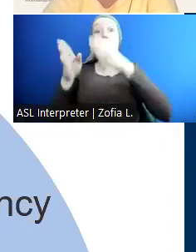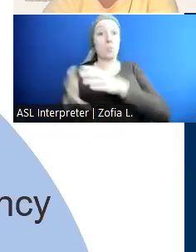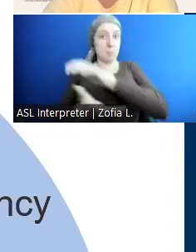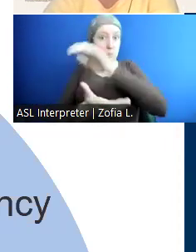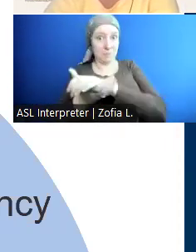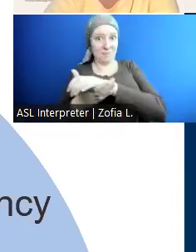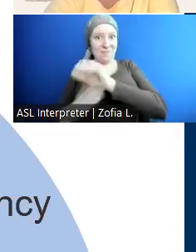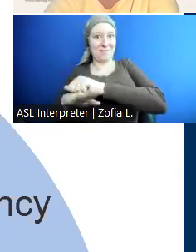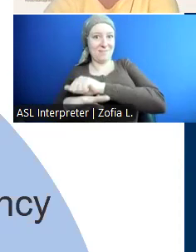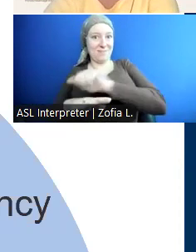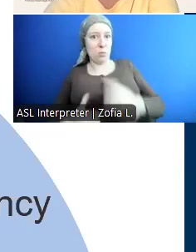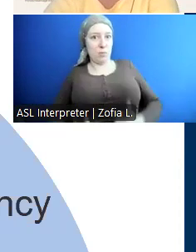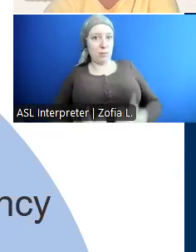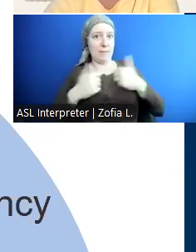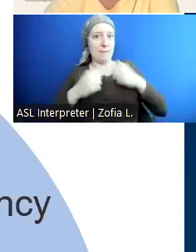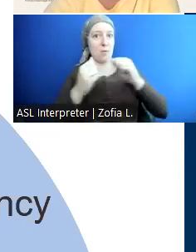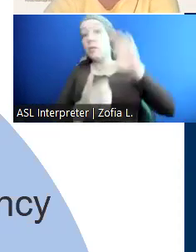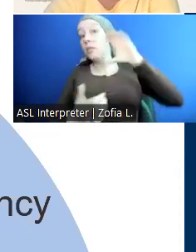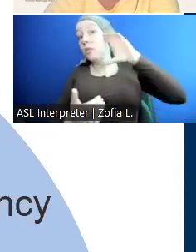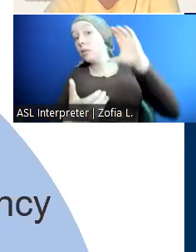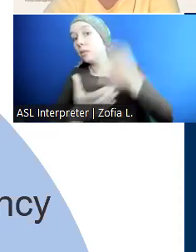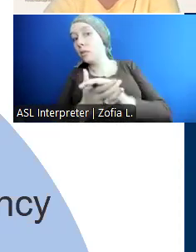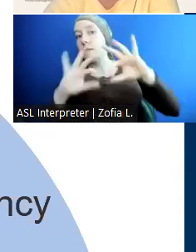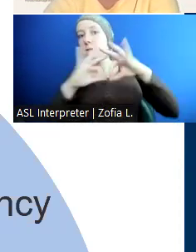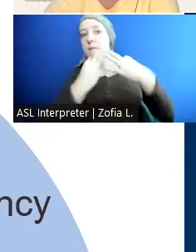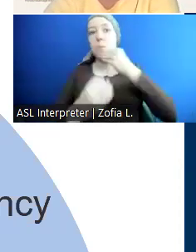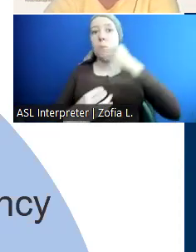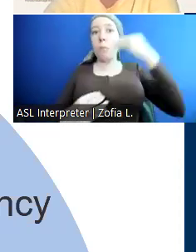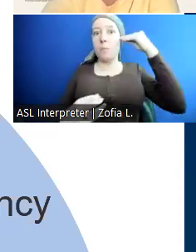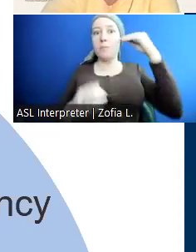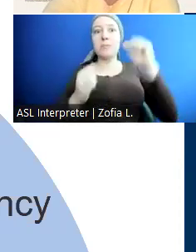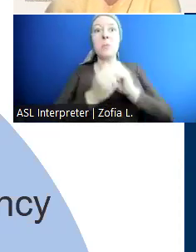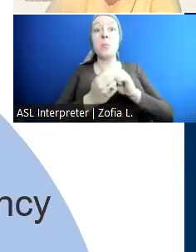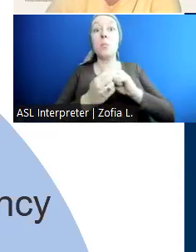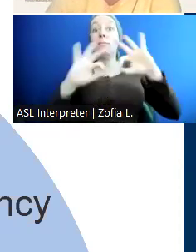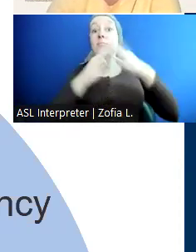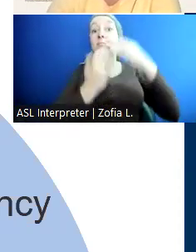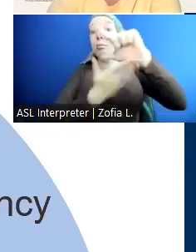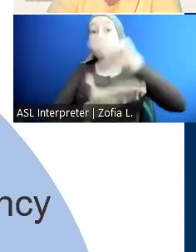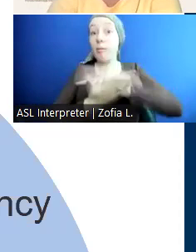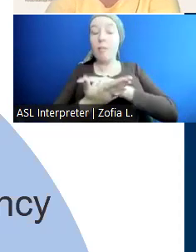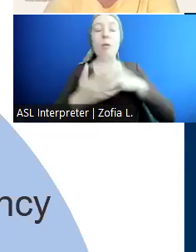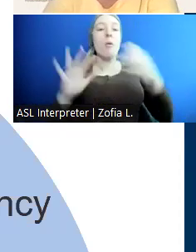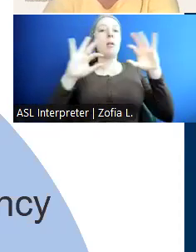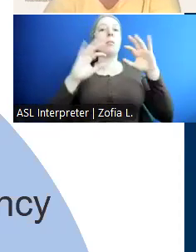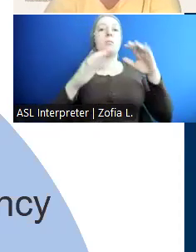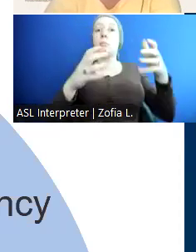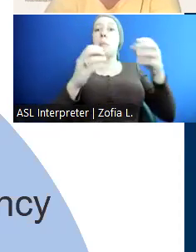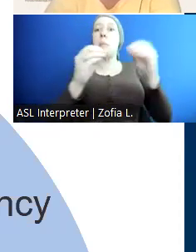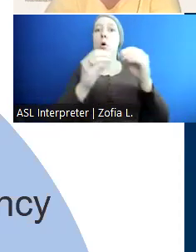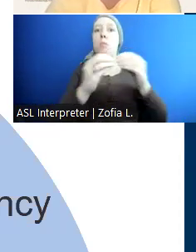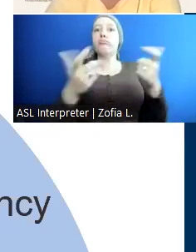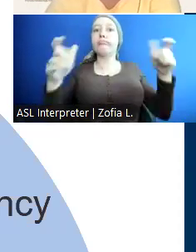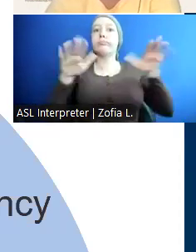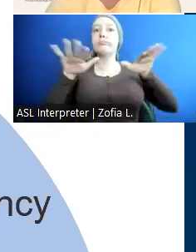their spouse's, you know, family home with in-laws or extended family, and